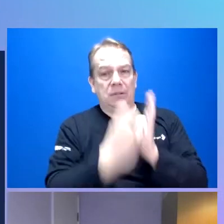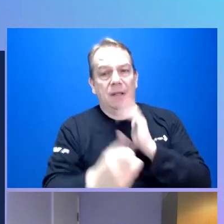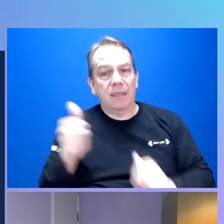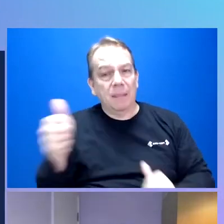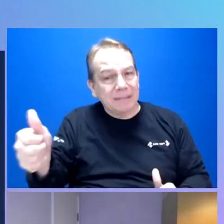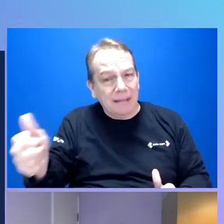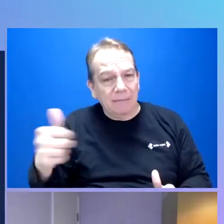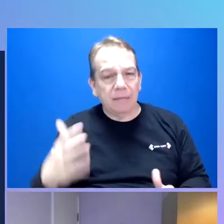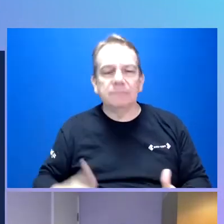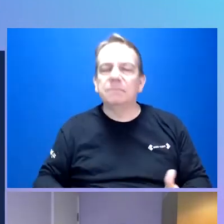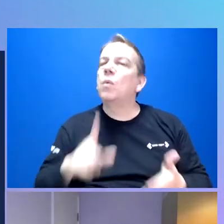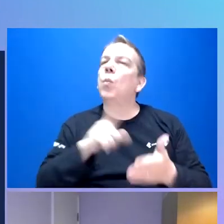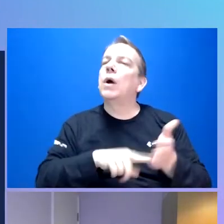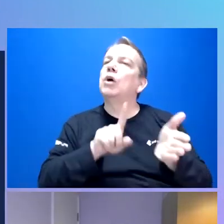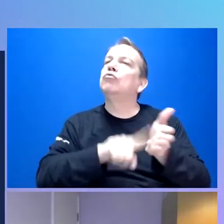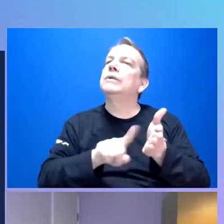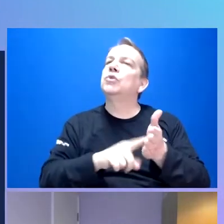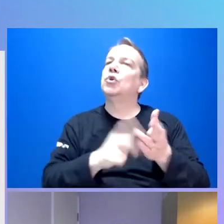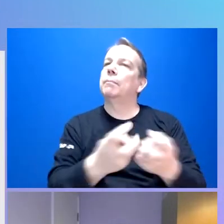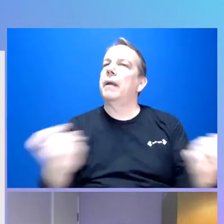So what is a research panel?